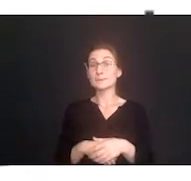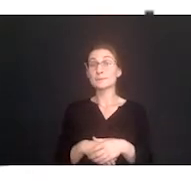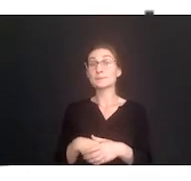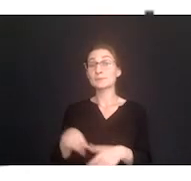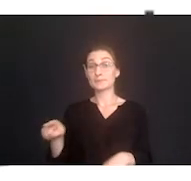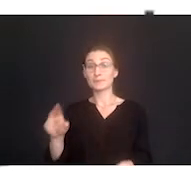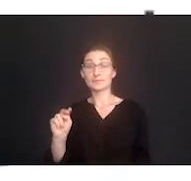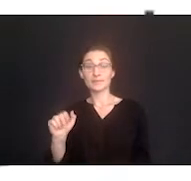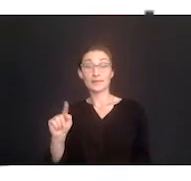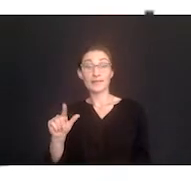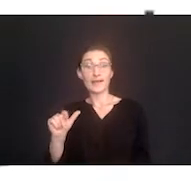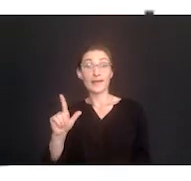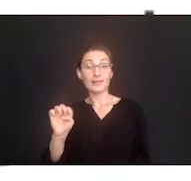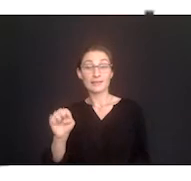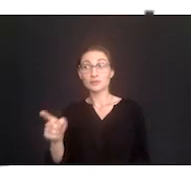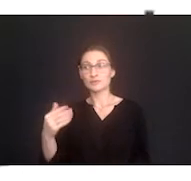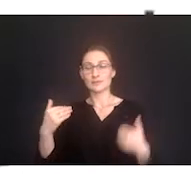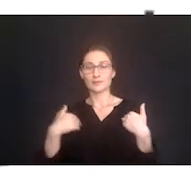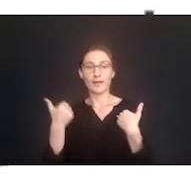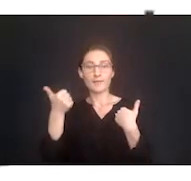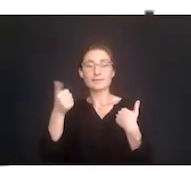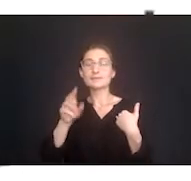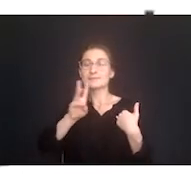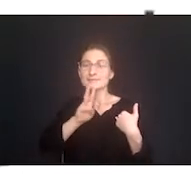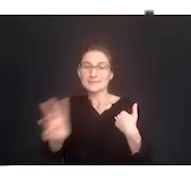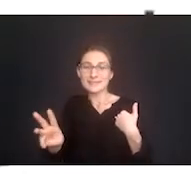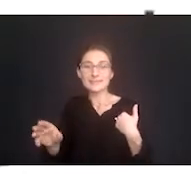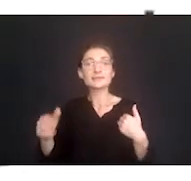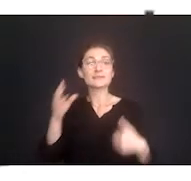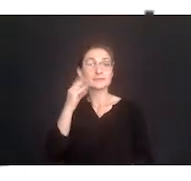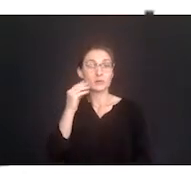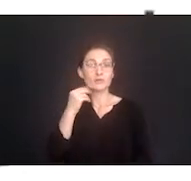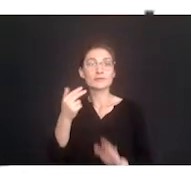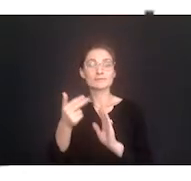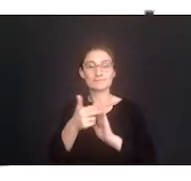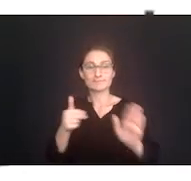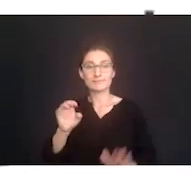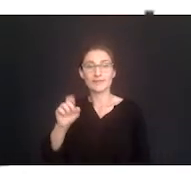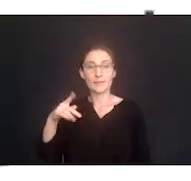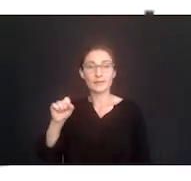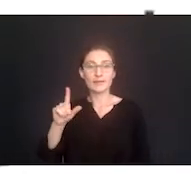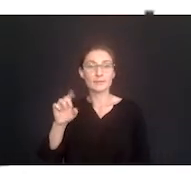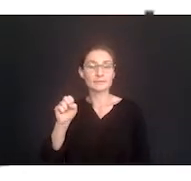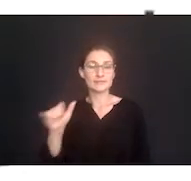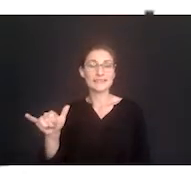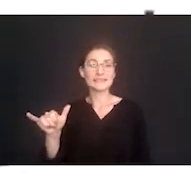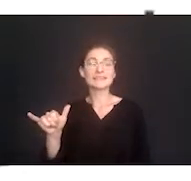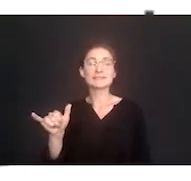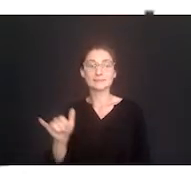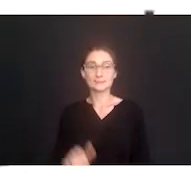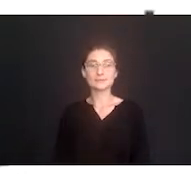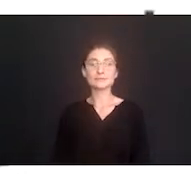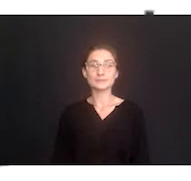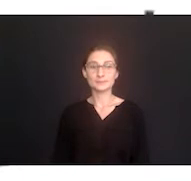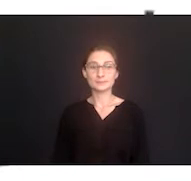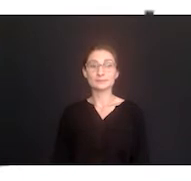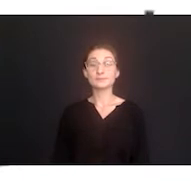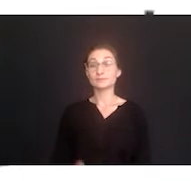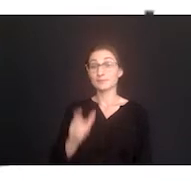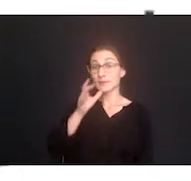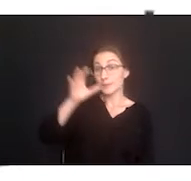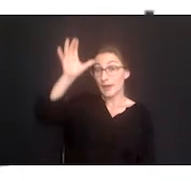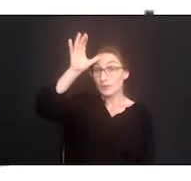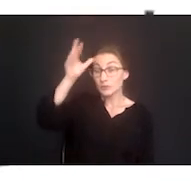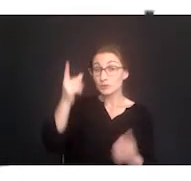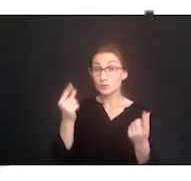Natalie is their youngest, and she has epilepsy at 6 years old. She has tonic-clonic and absence seizures specifically. James and